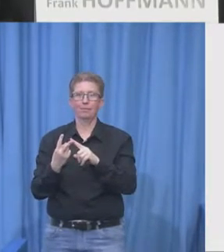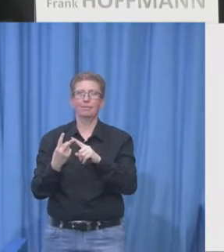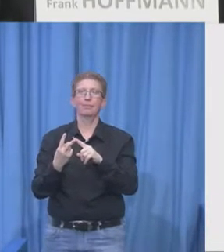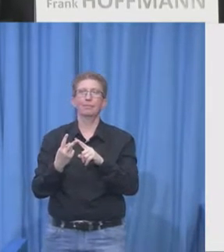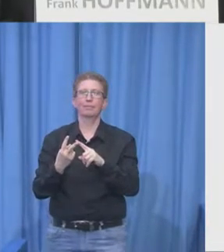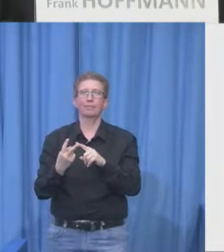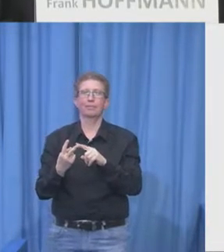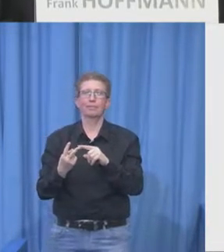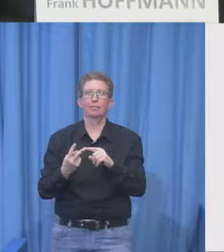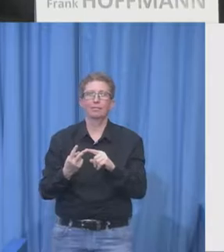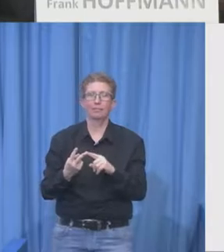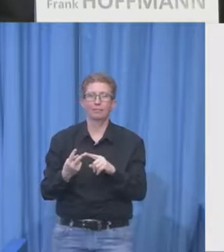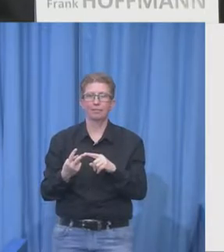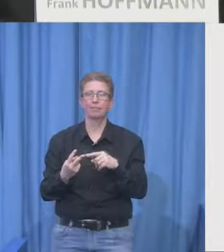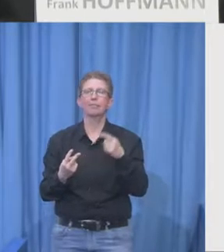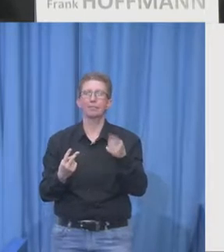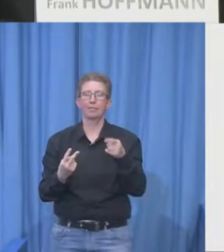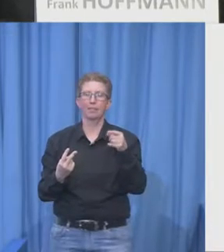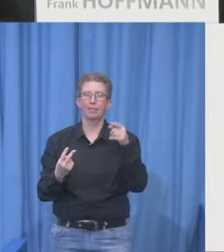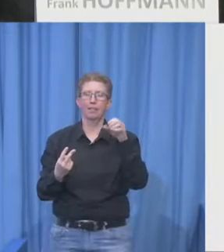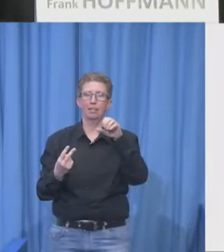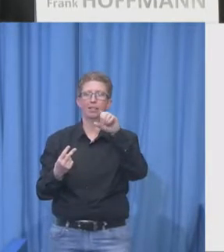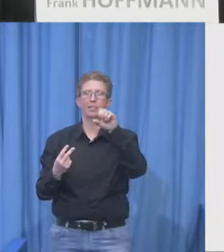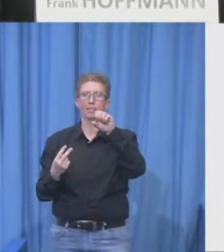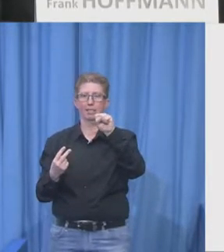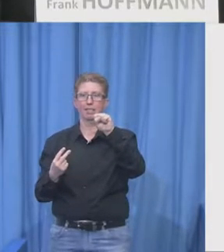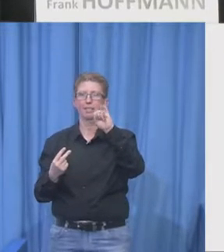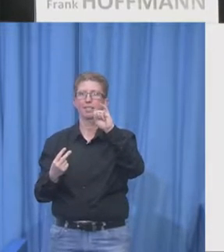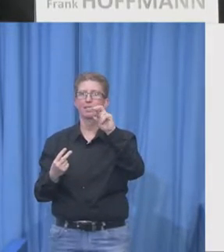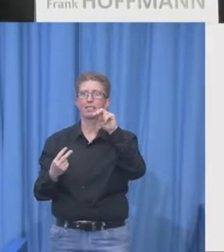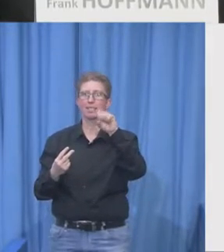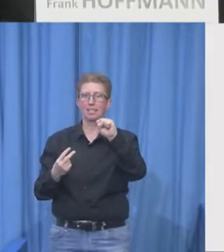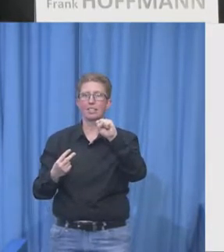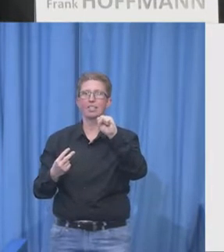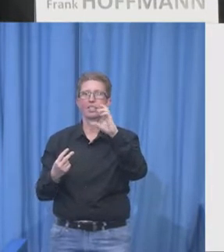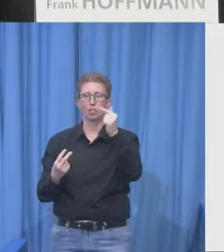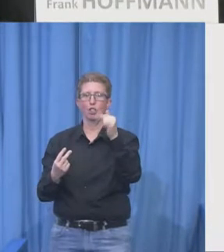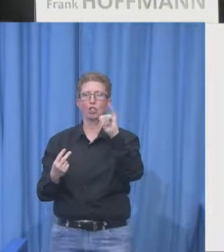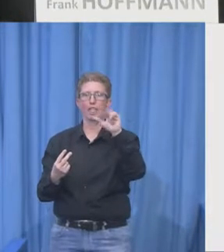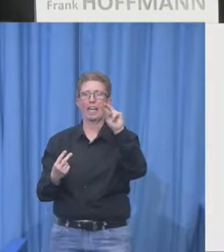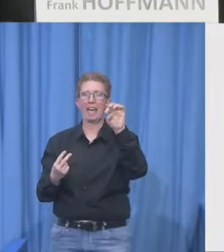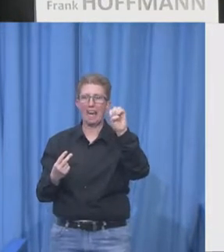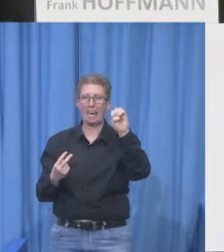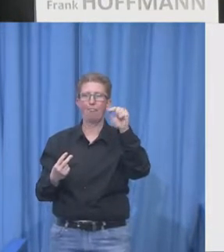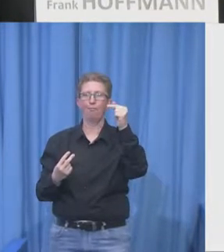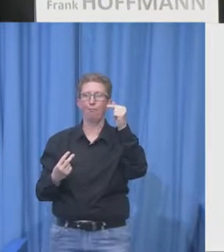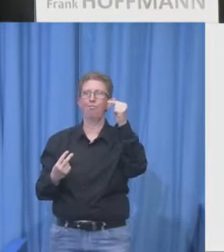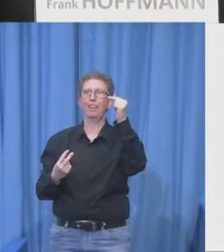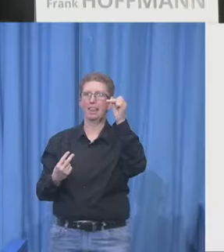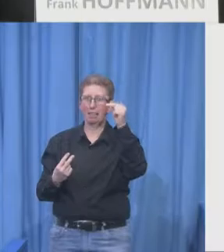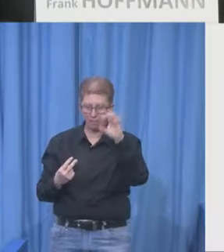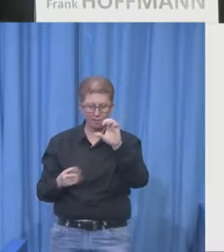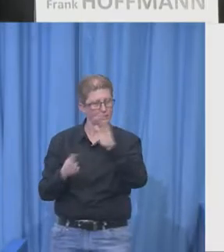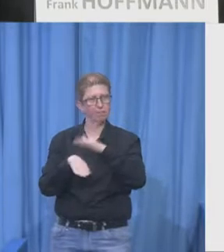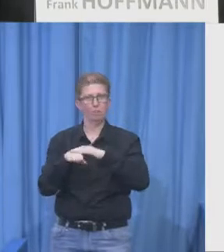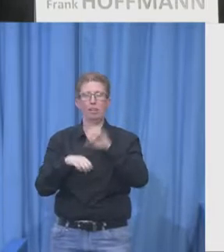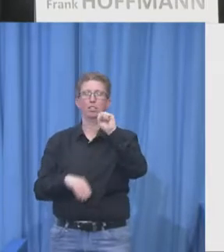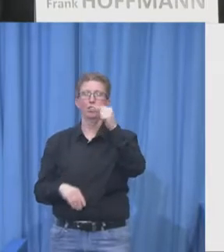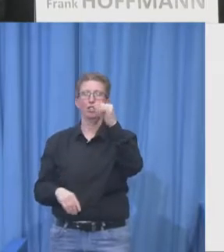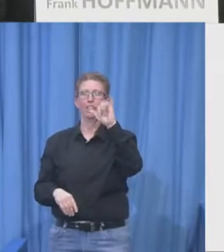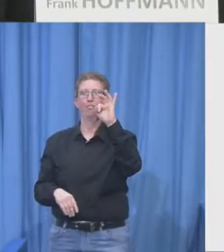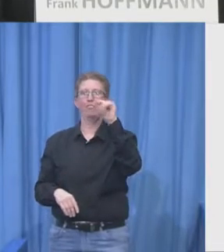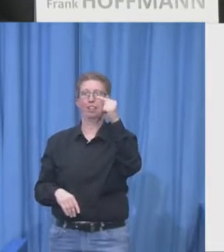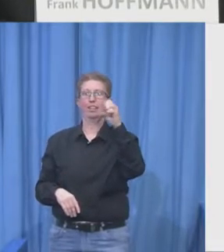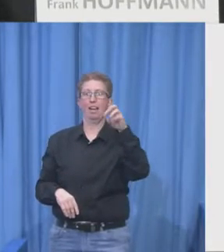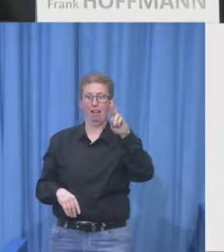ago, and now on my side is Marisa MÜHLBÖCK, the CEO of Discovery Hands